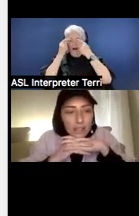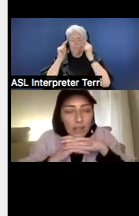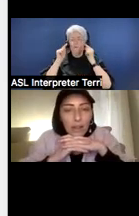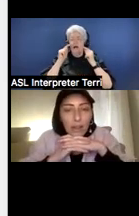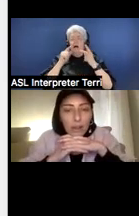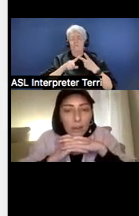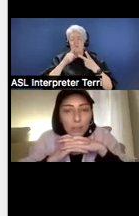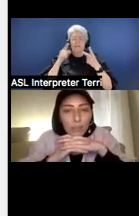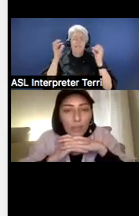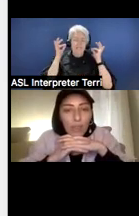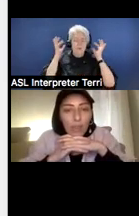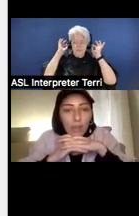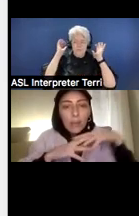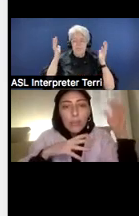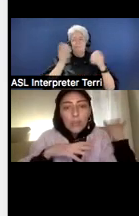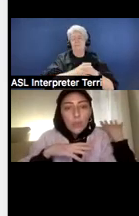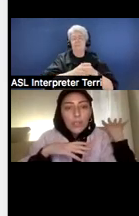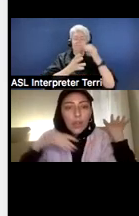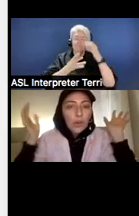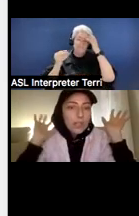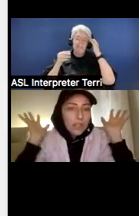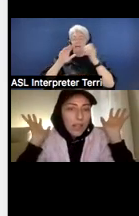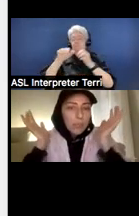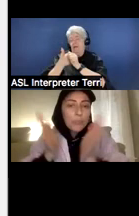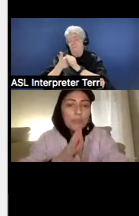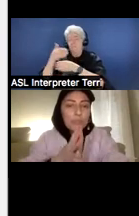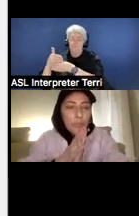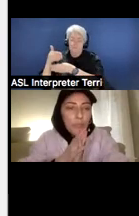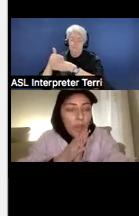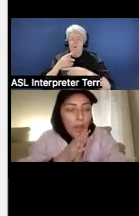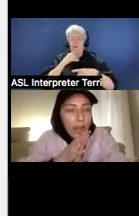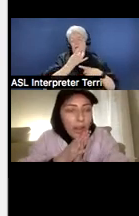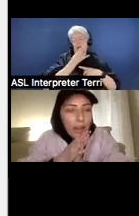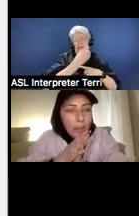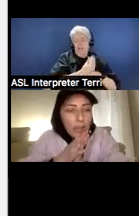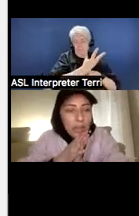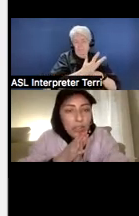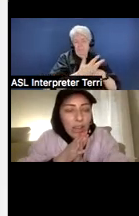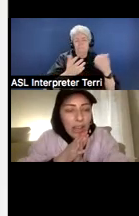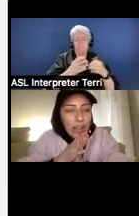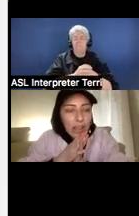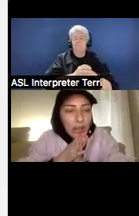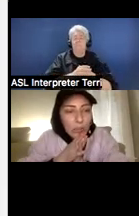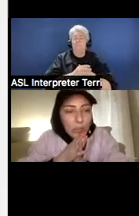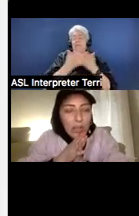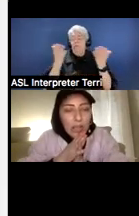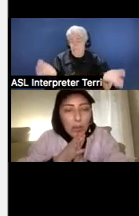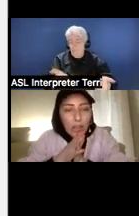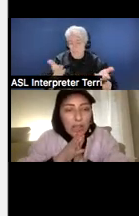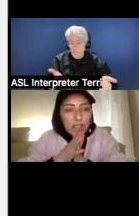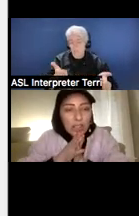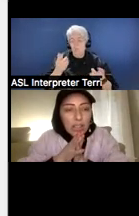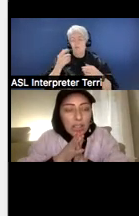earrings. And behind me is a window and a lamp. I am here today